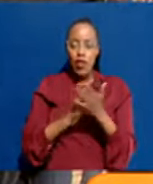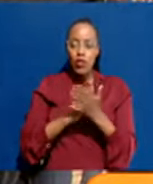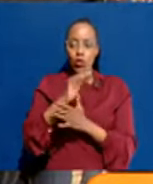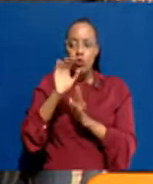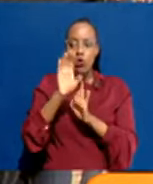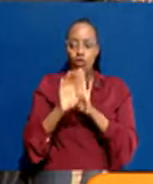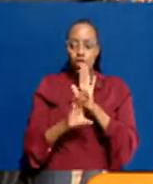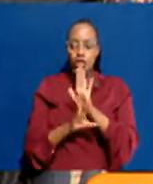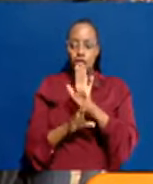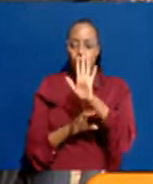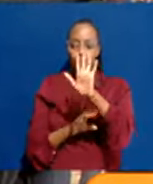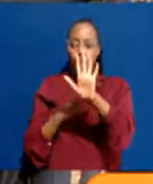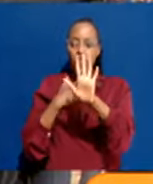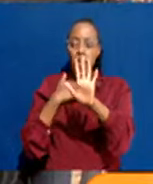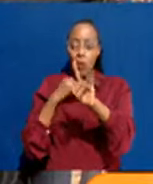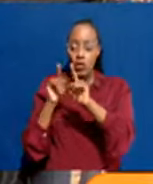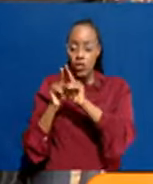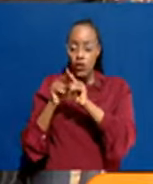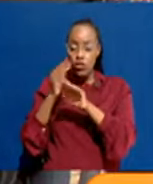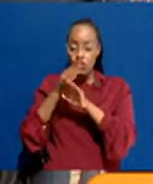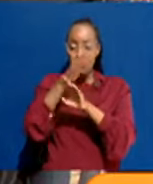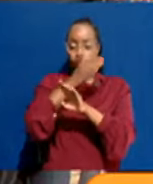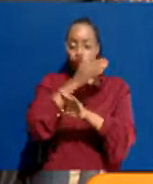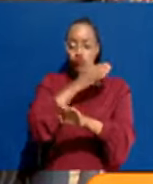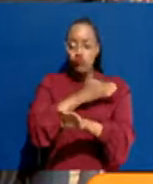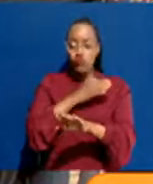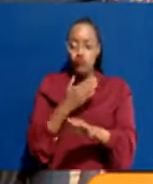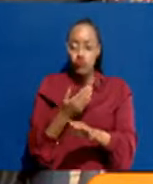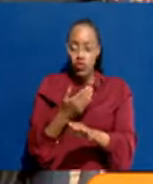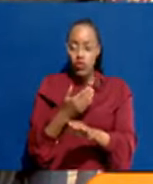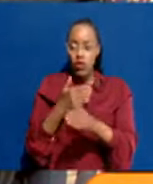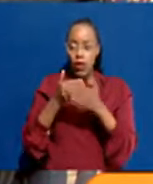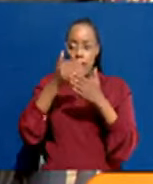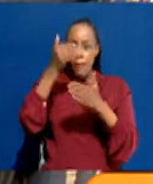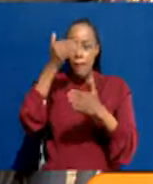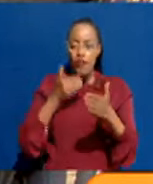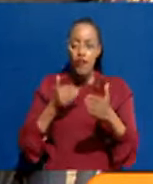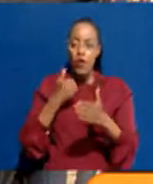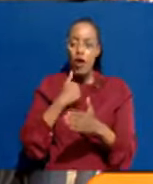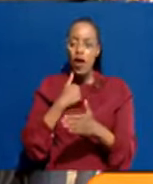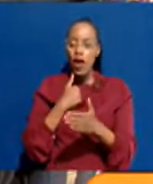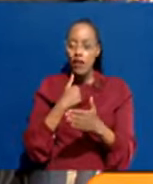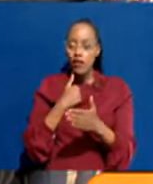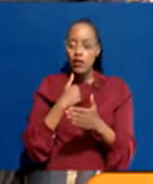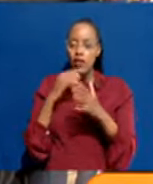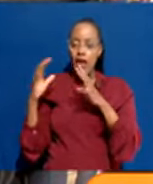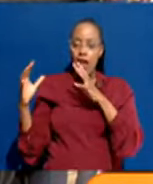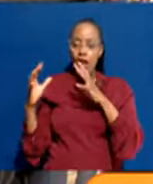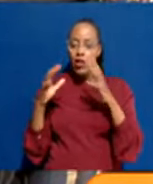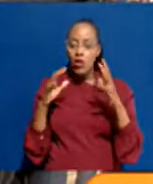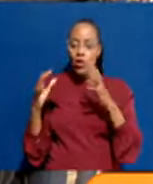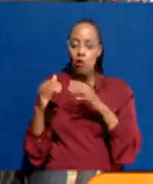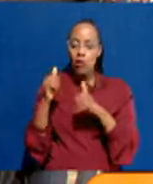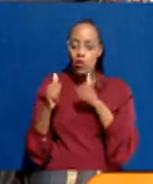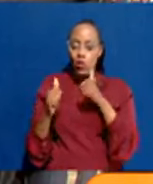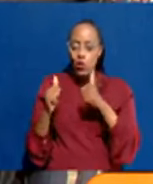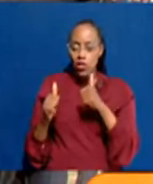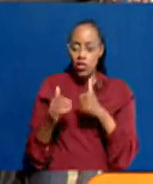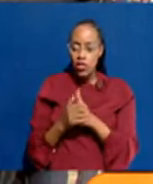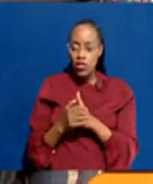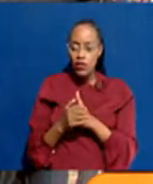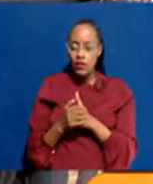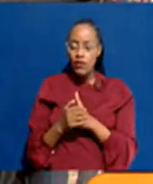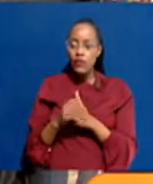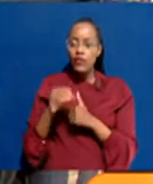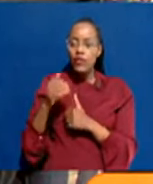Mm. I want to take you back a little bit to the beginnings, because before all those arguments, there was one argument. Yes. Where again